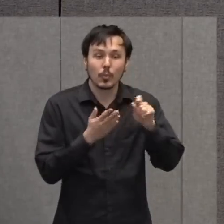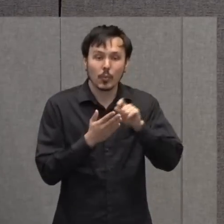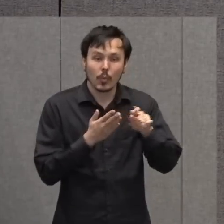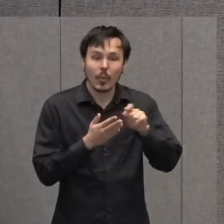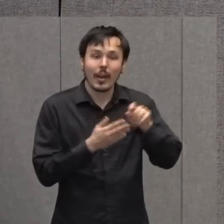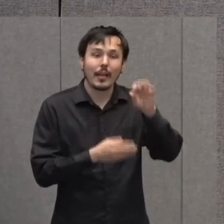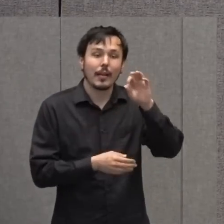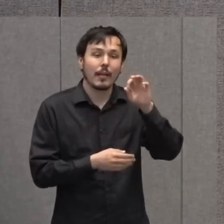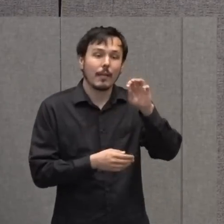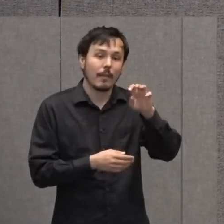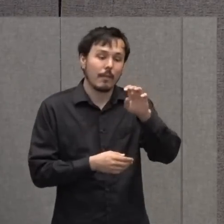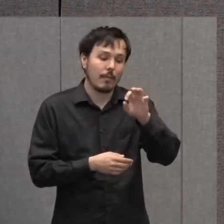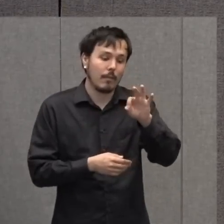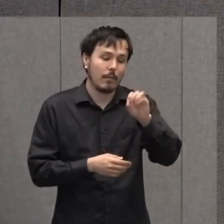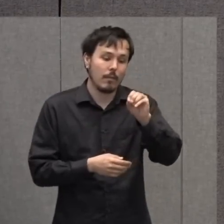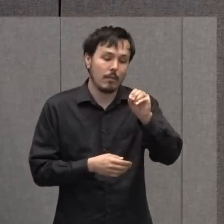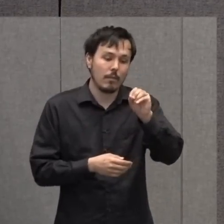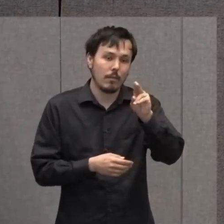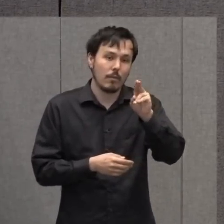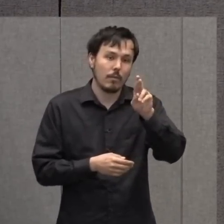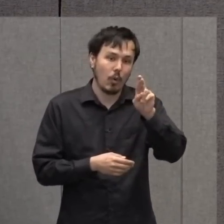450, oops, cross that T.